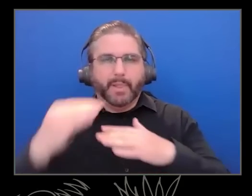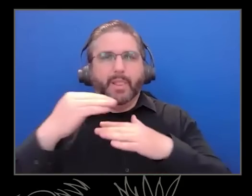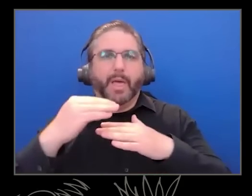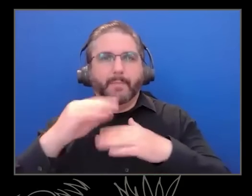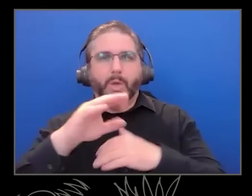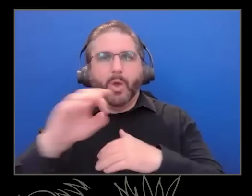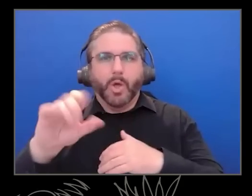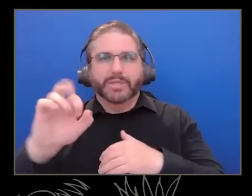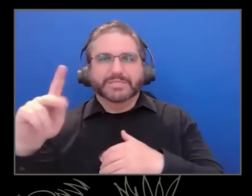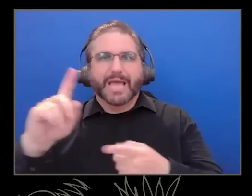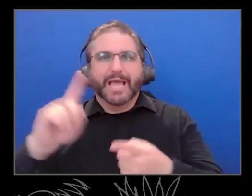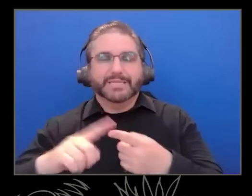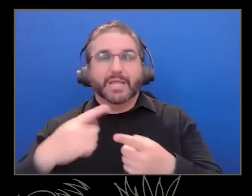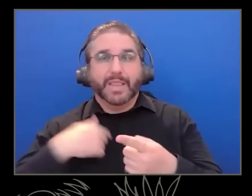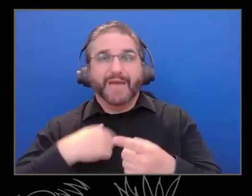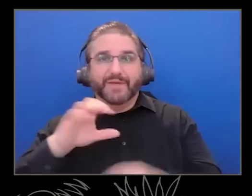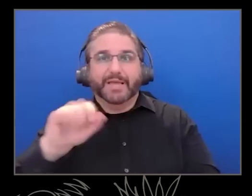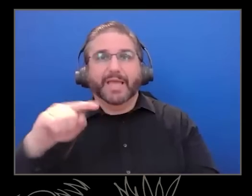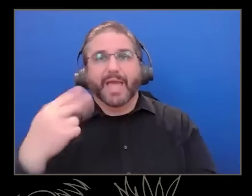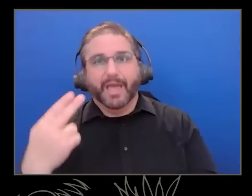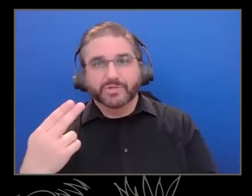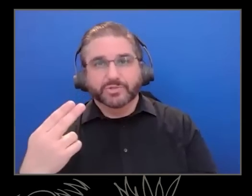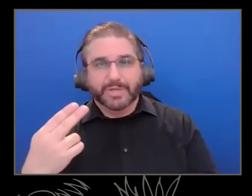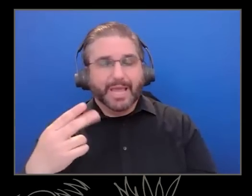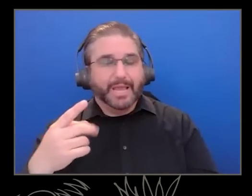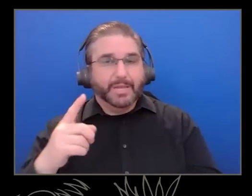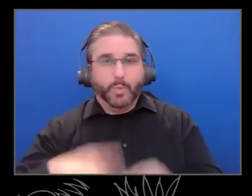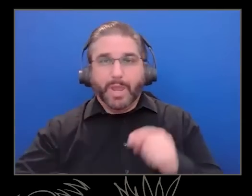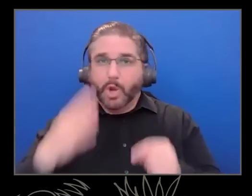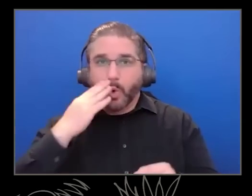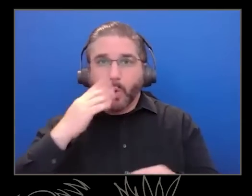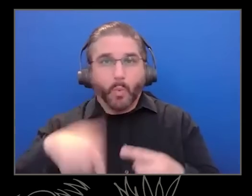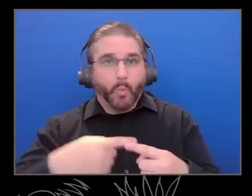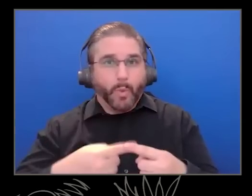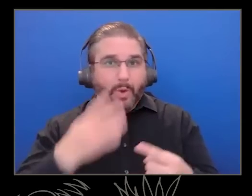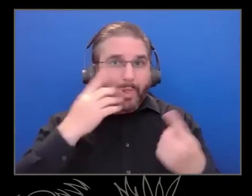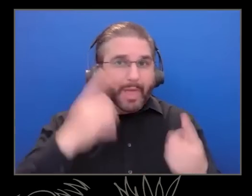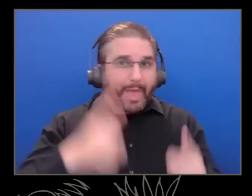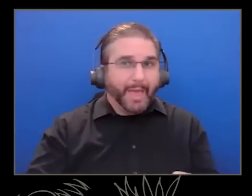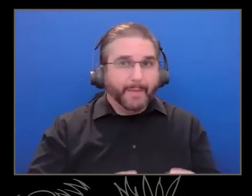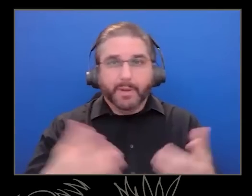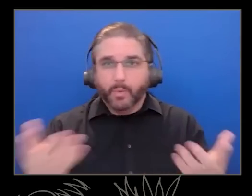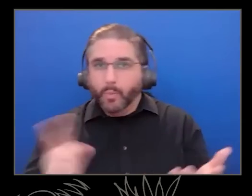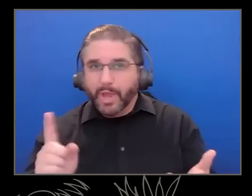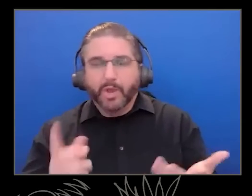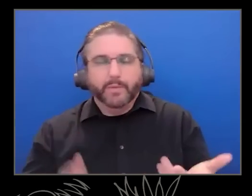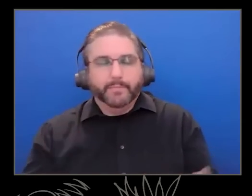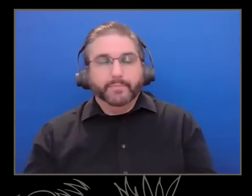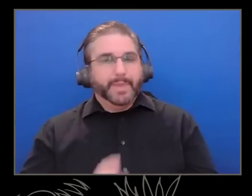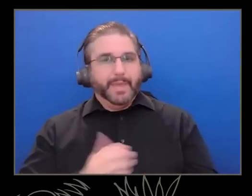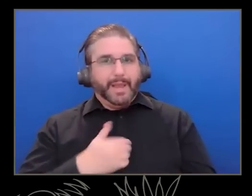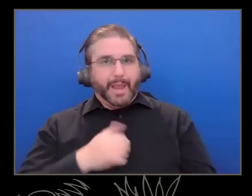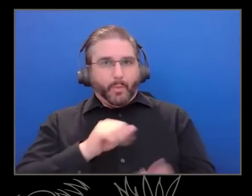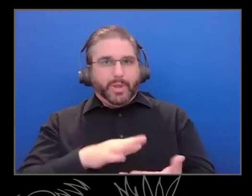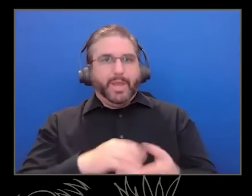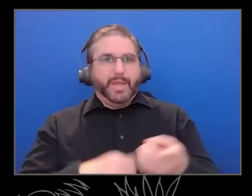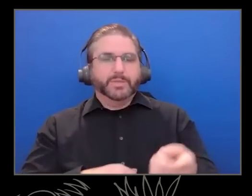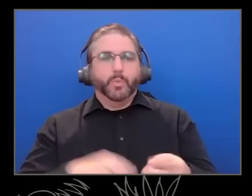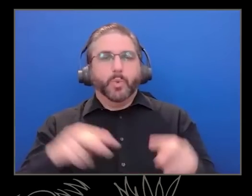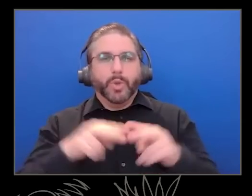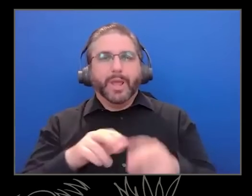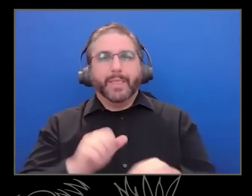there is a catch, and there's no way of knowing what's going to happen or when that will happen. In our case, let's say we look at the implementation of parse